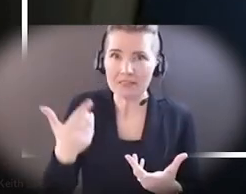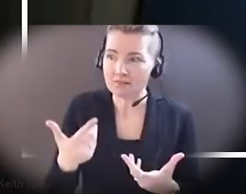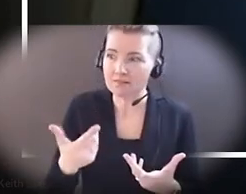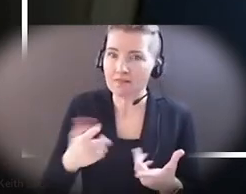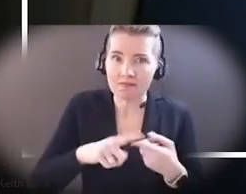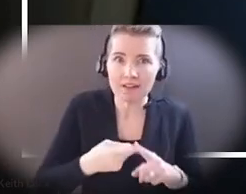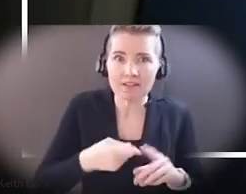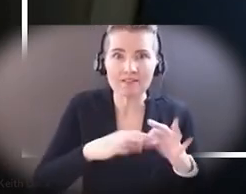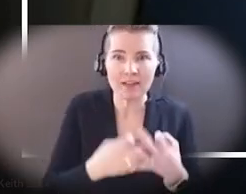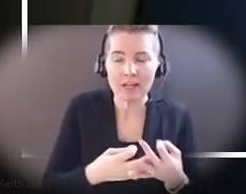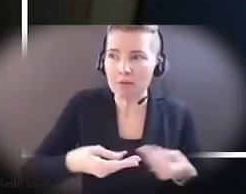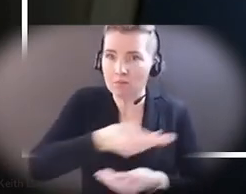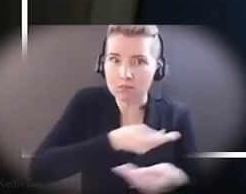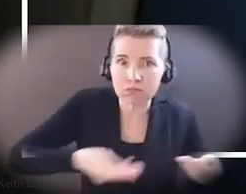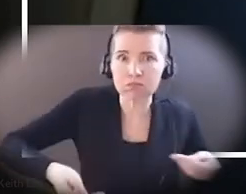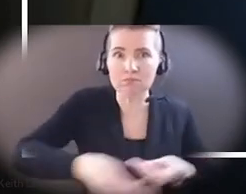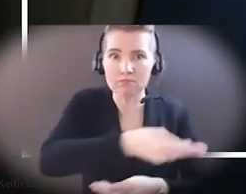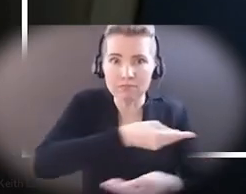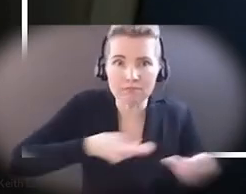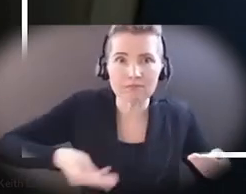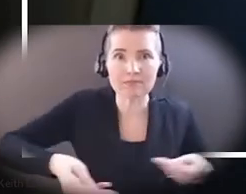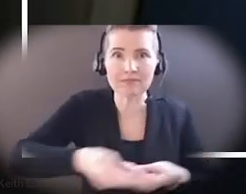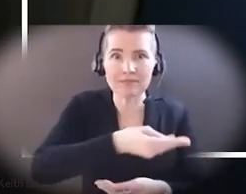and it was just